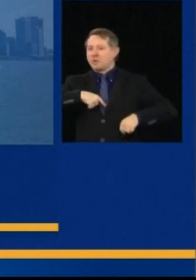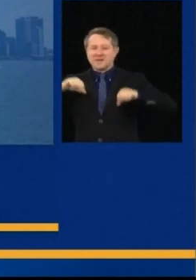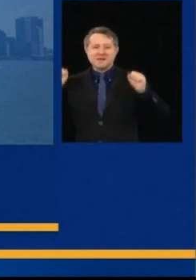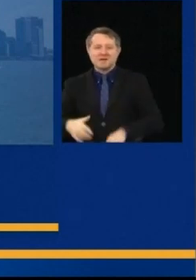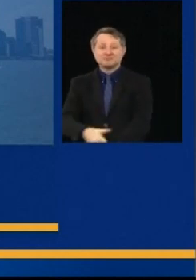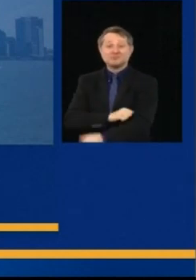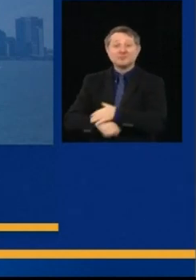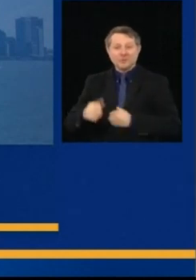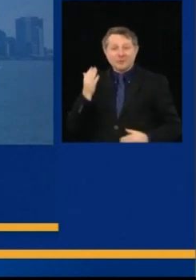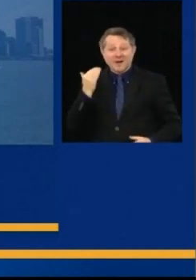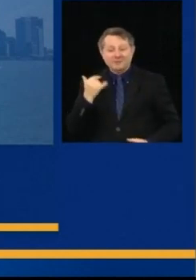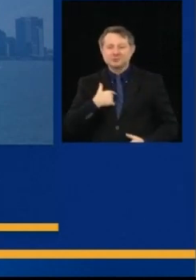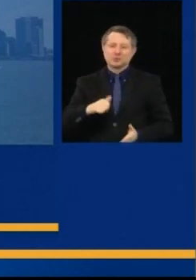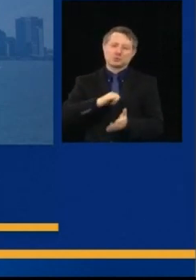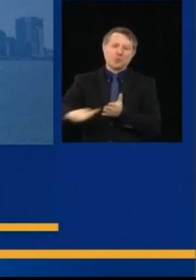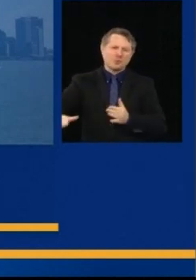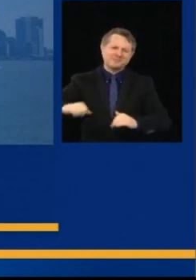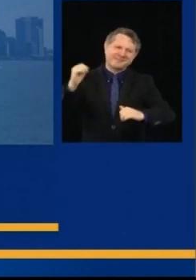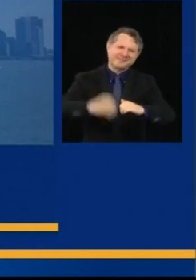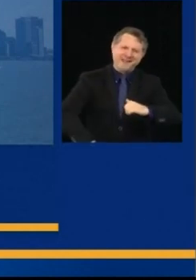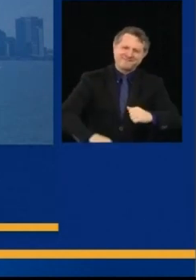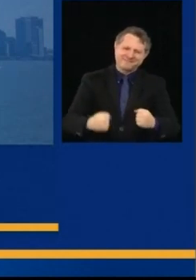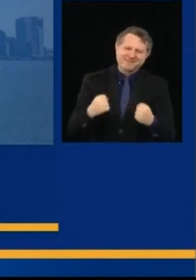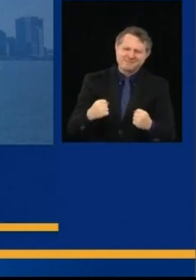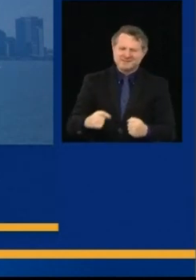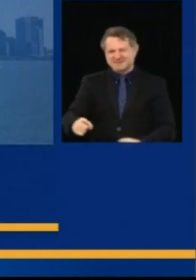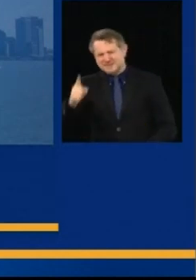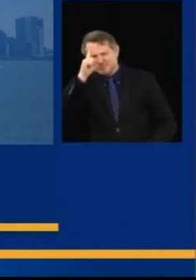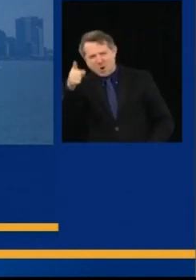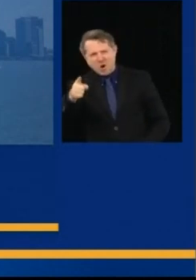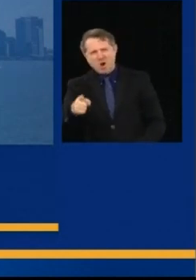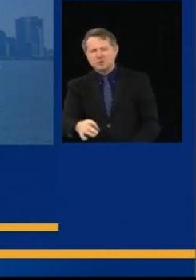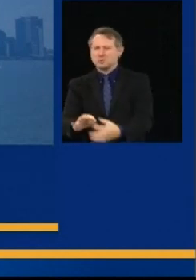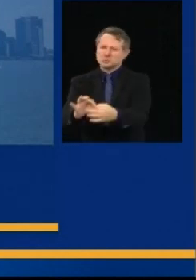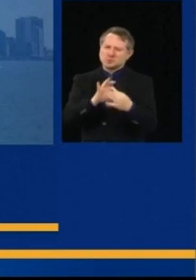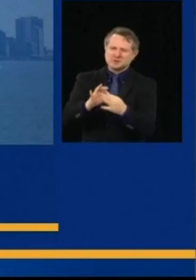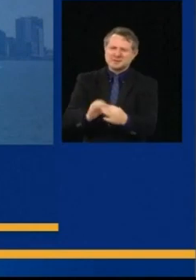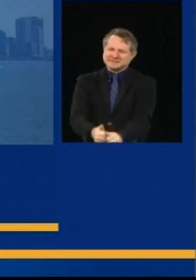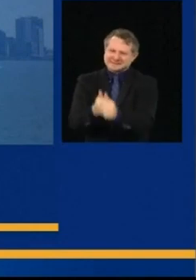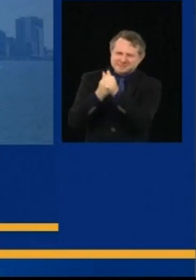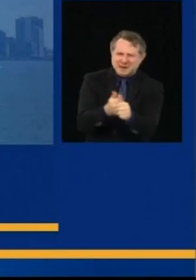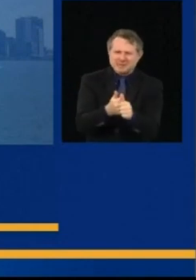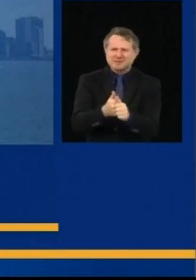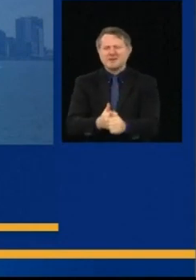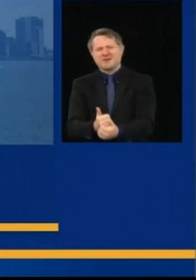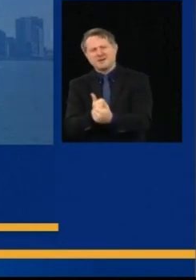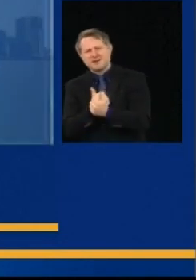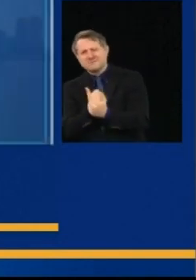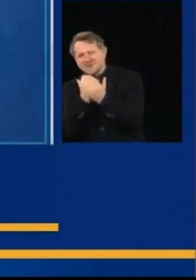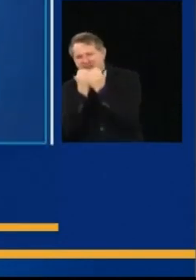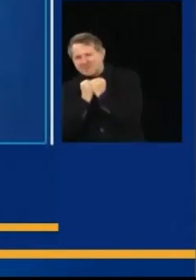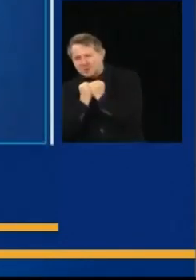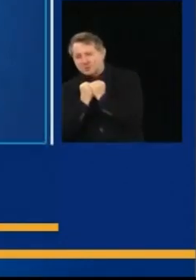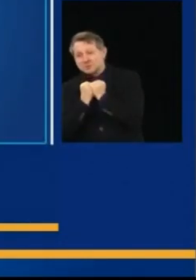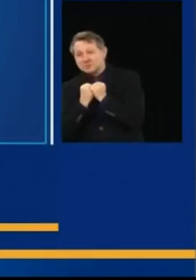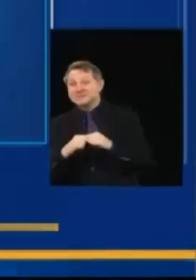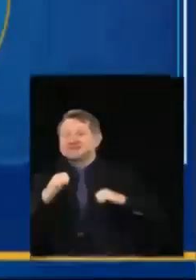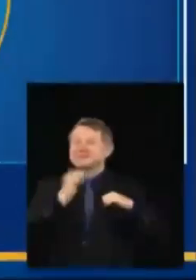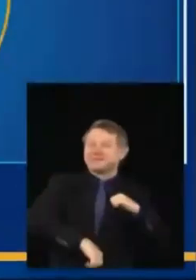tough, which is New York tough and smart and united and disciplined and tough enough to